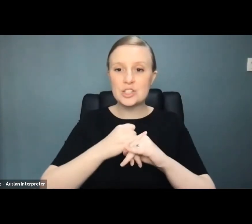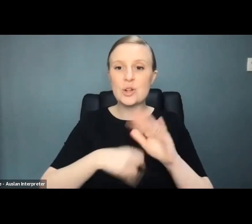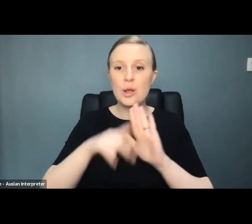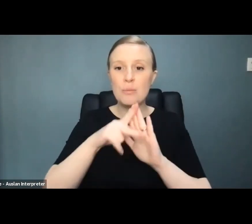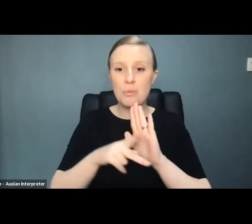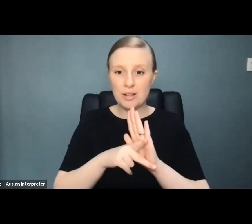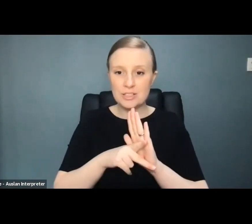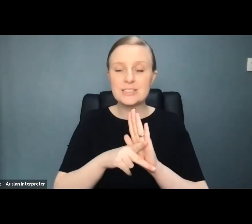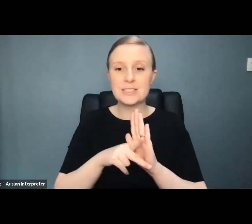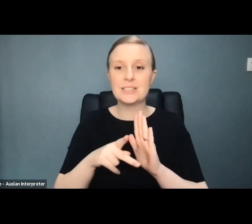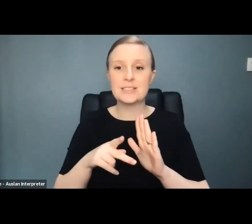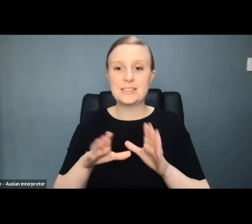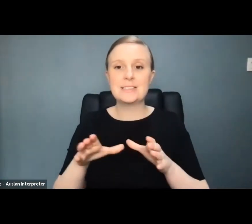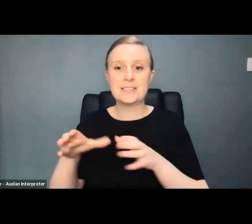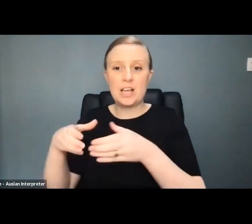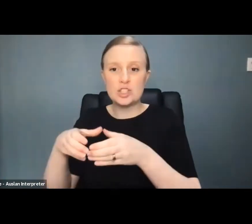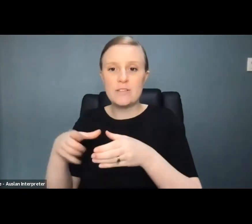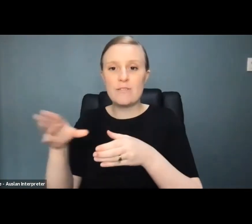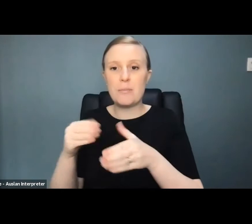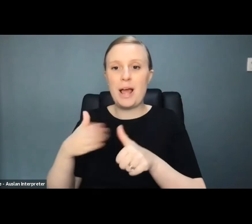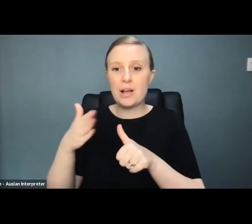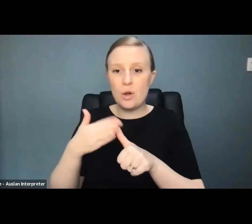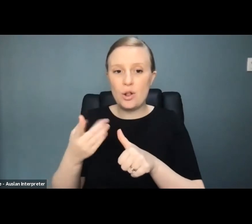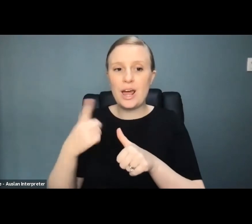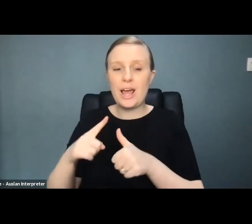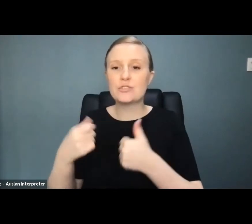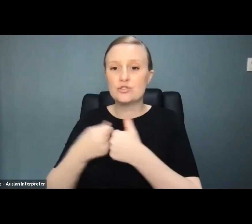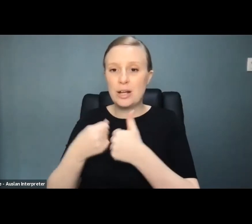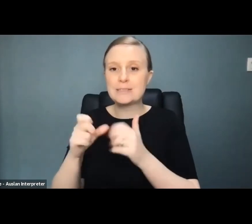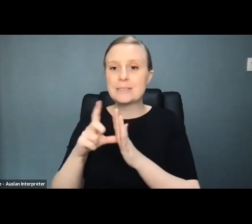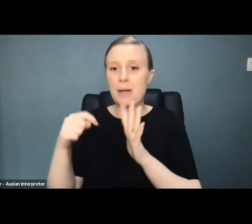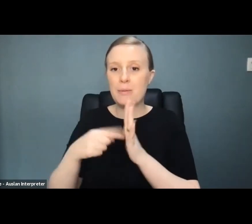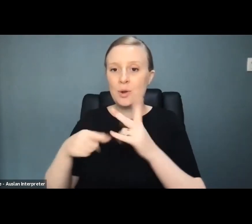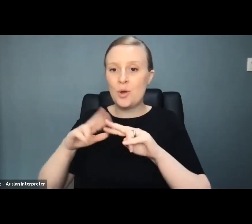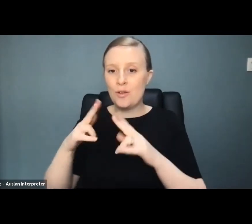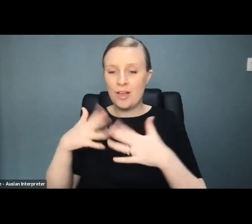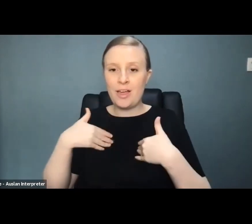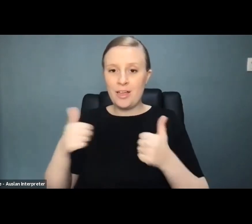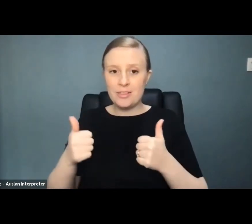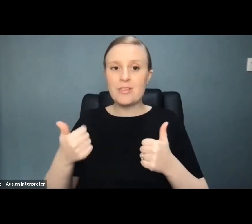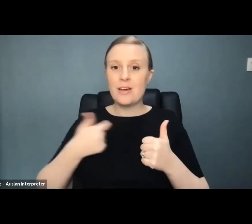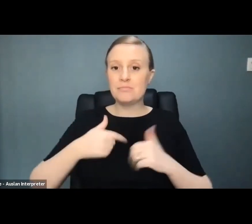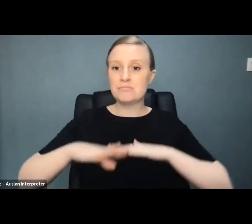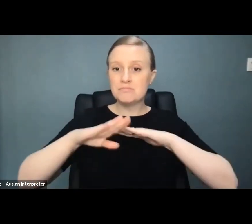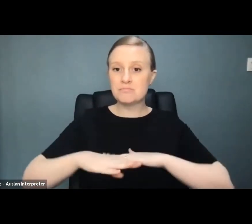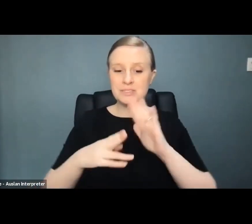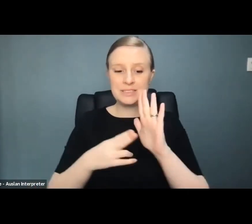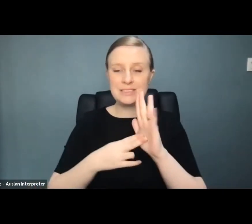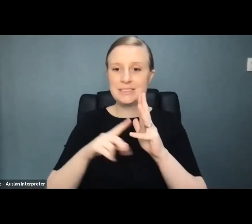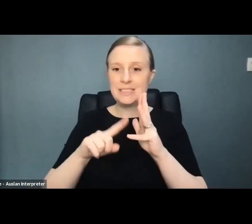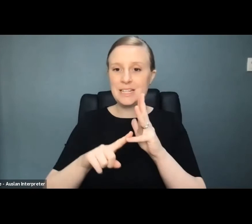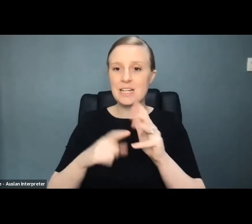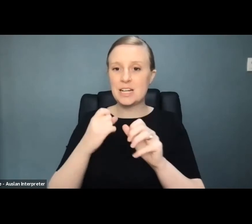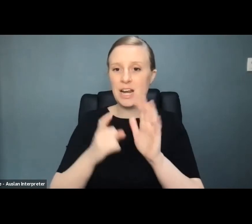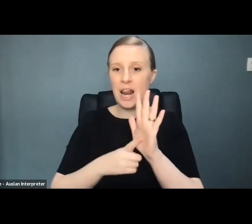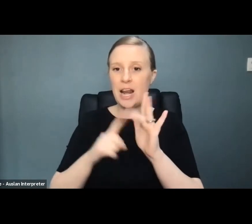and Other Drugs branch at the Department of Health. I start by acknowledging that I'm on the lands of the Ngunnawal people and pay my respect to